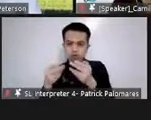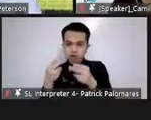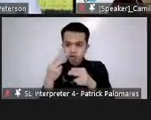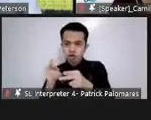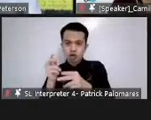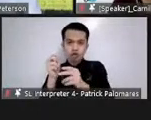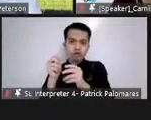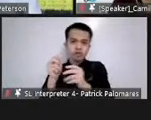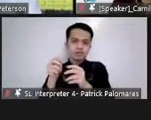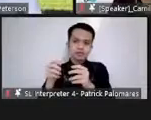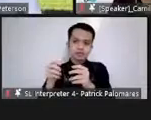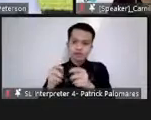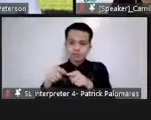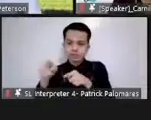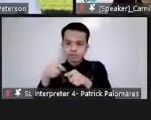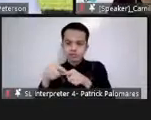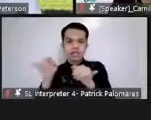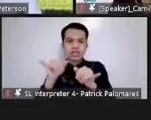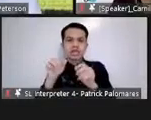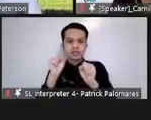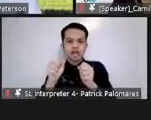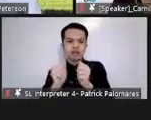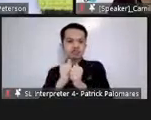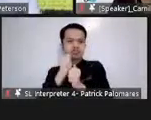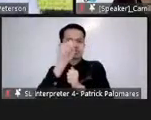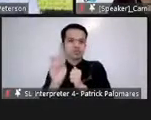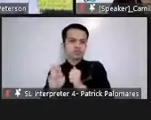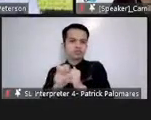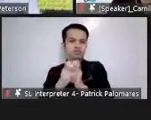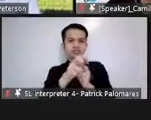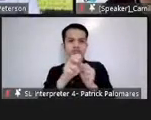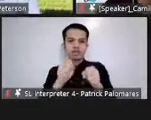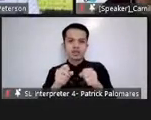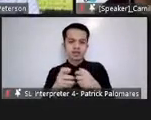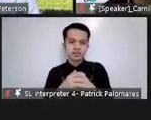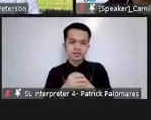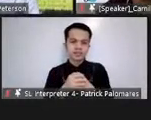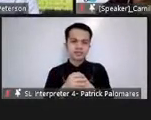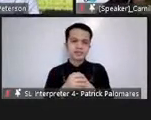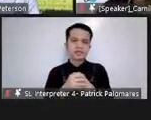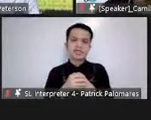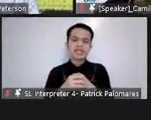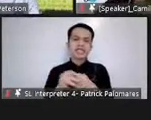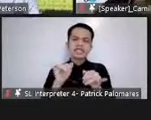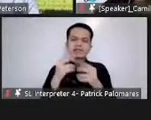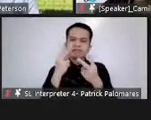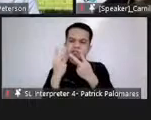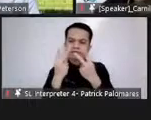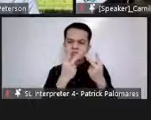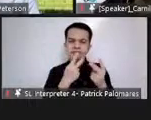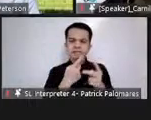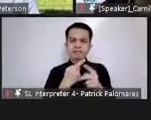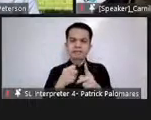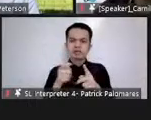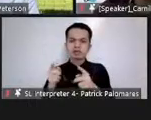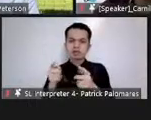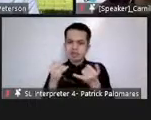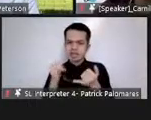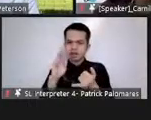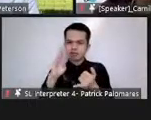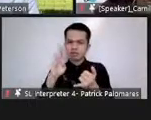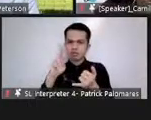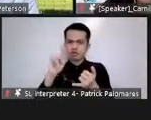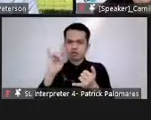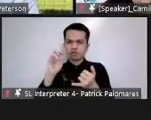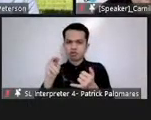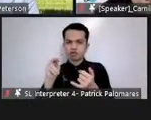distances, but also long distance voyaging. And I think the impact of this is we can see from the people in Butuan now that